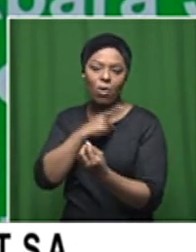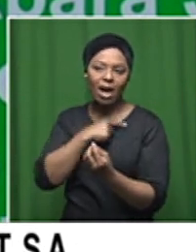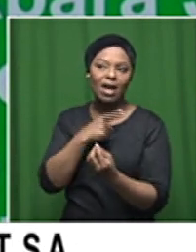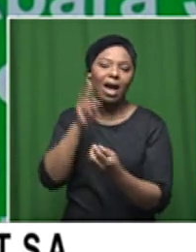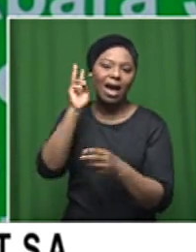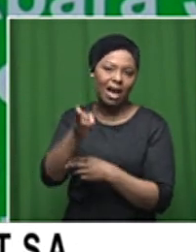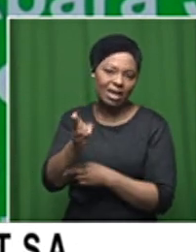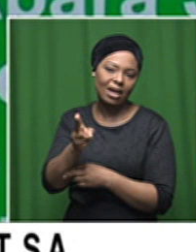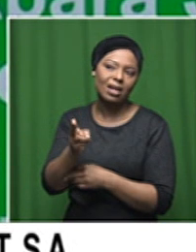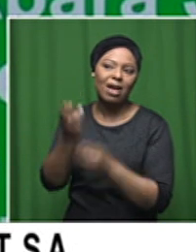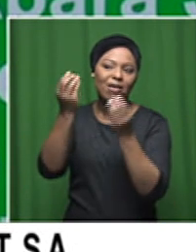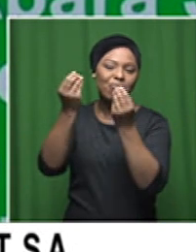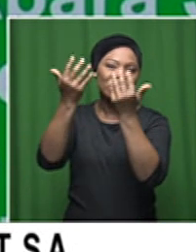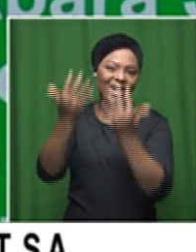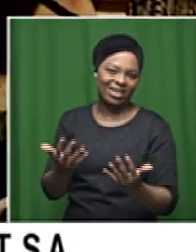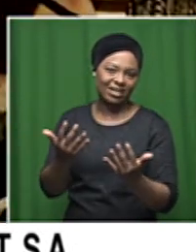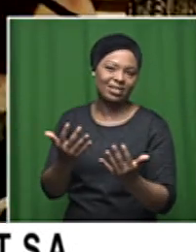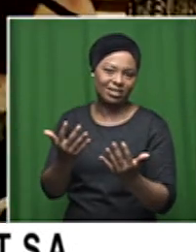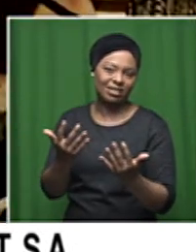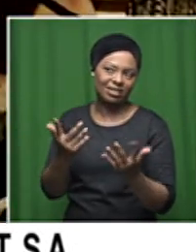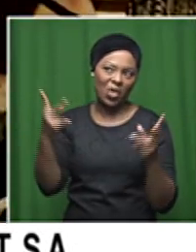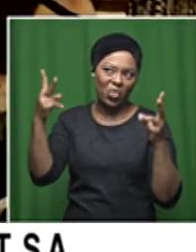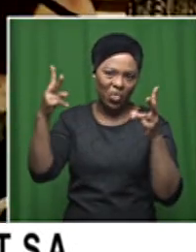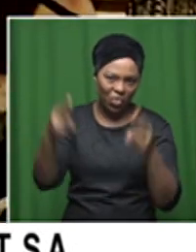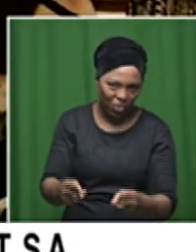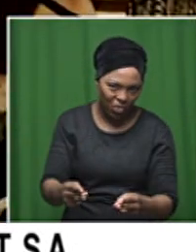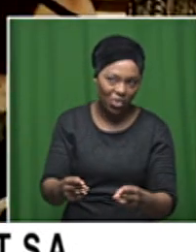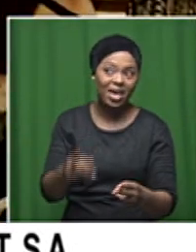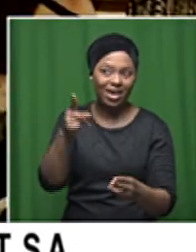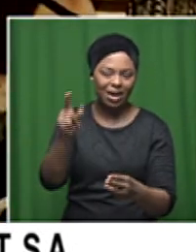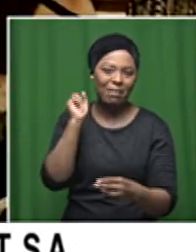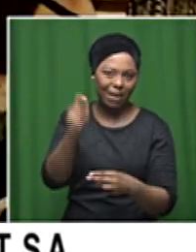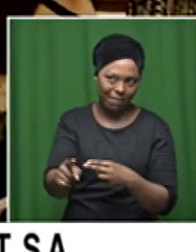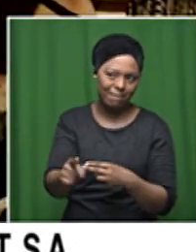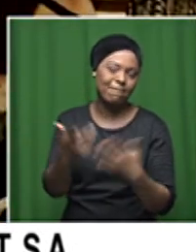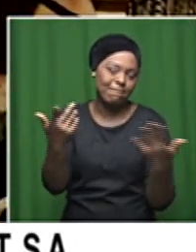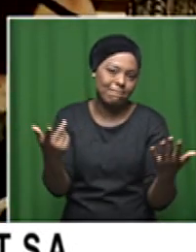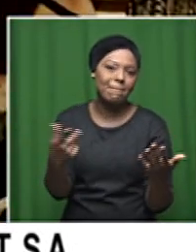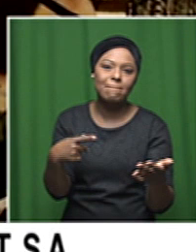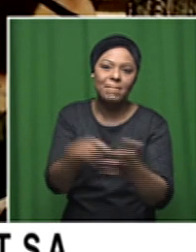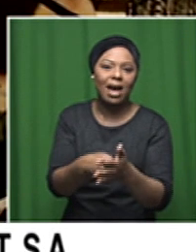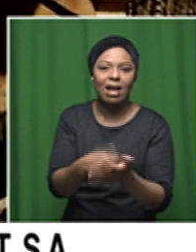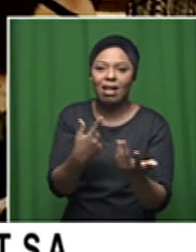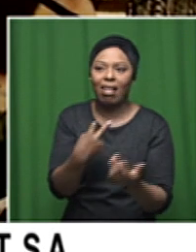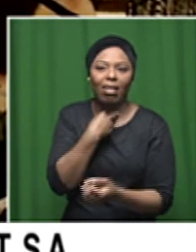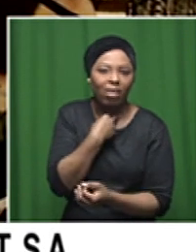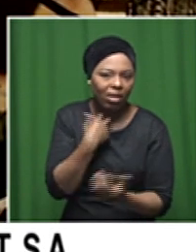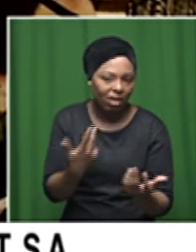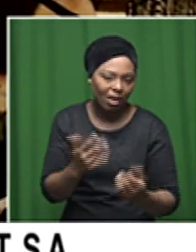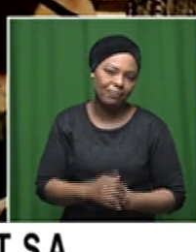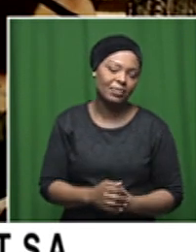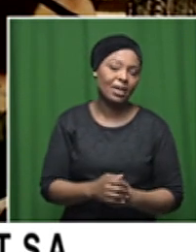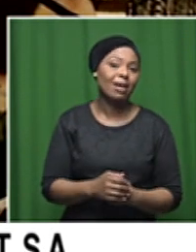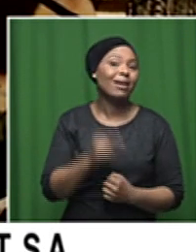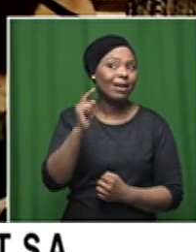to cover the entire financial year. Medicine is being under budgeted, and by the